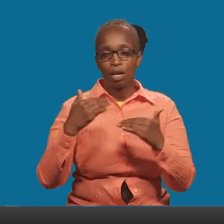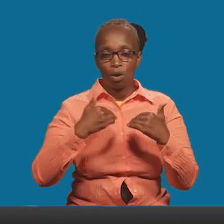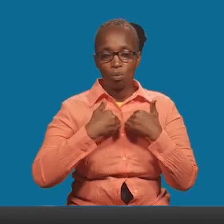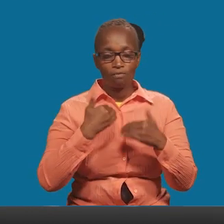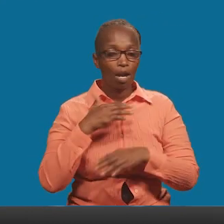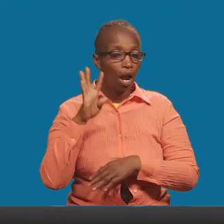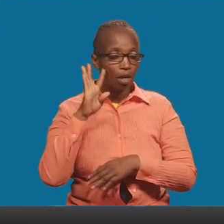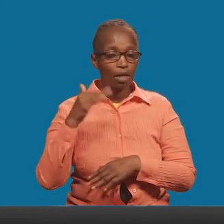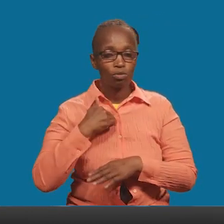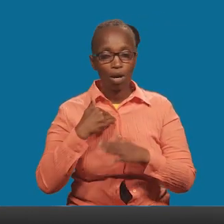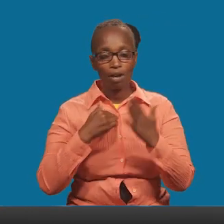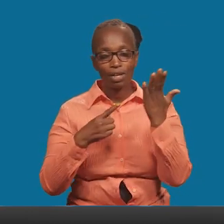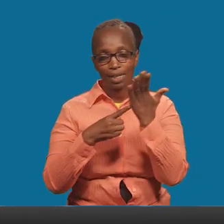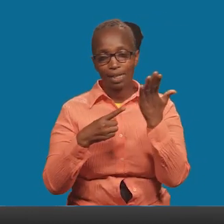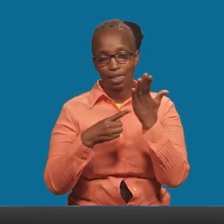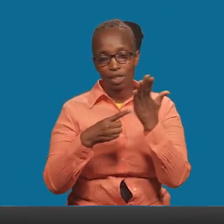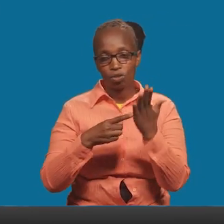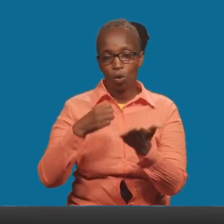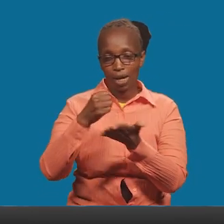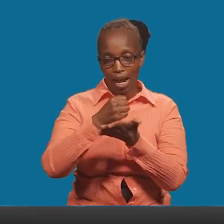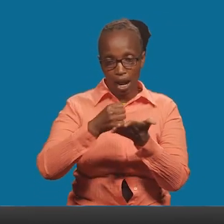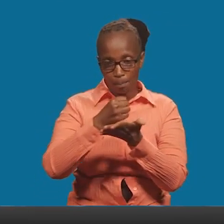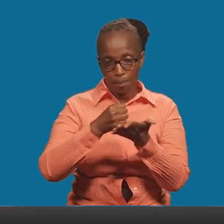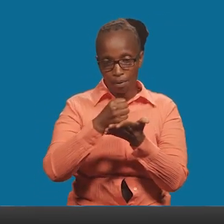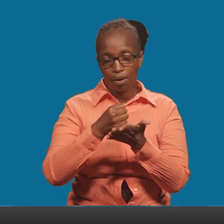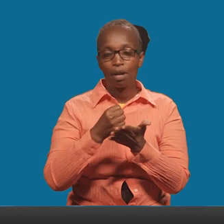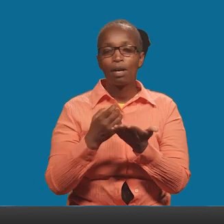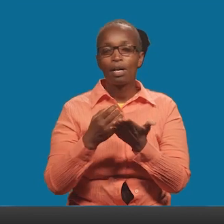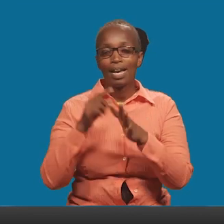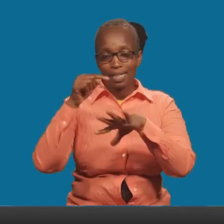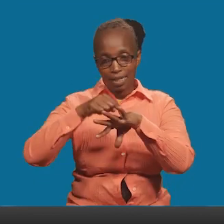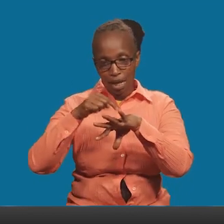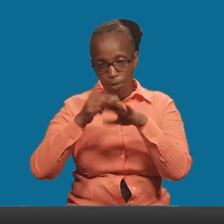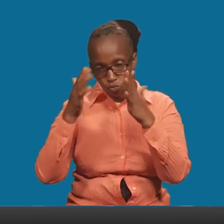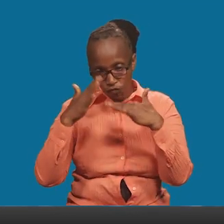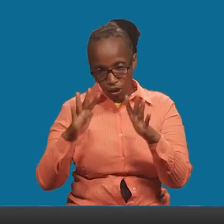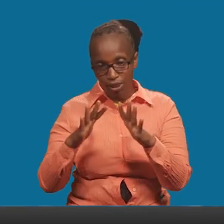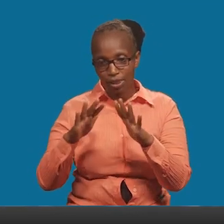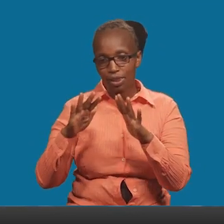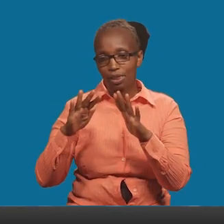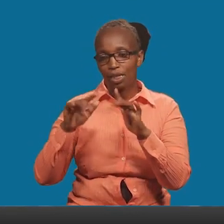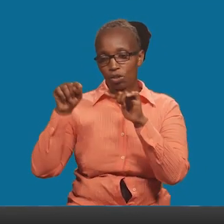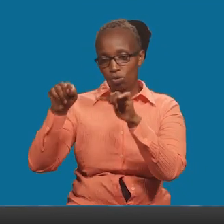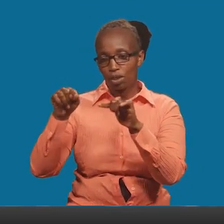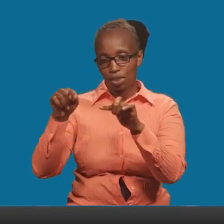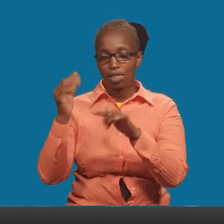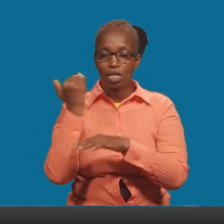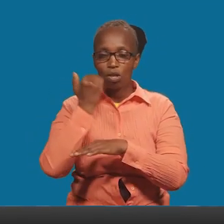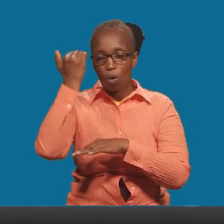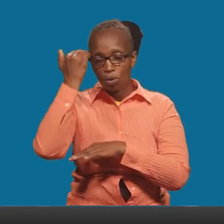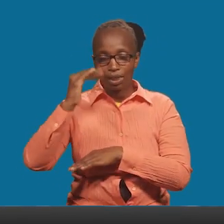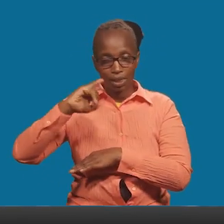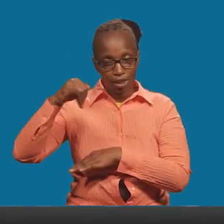raised the issue of digital hubs and cheaper internet. I want to announce to you, immediately we are through with these court issues in another